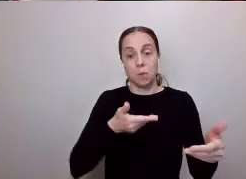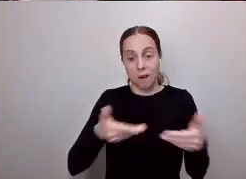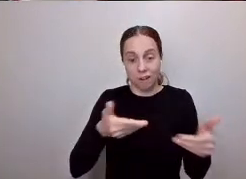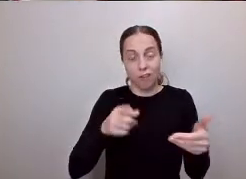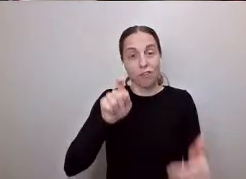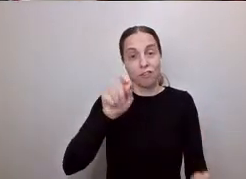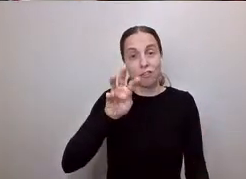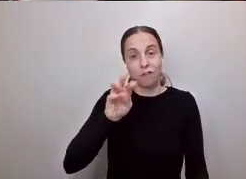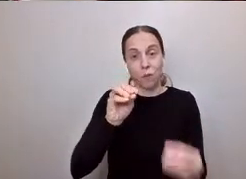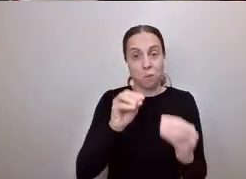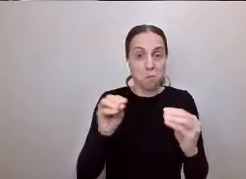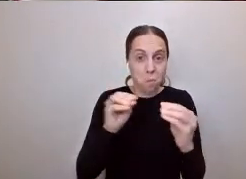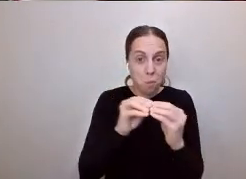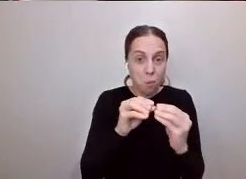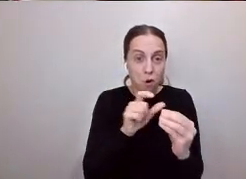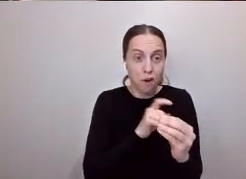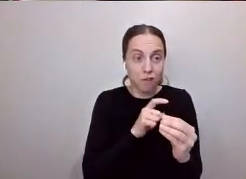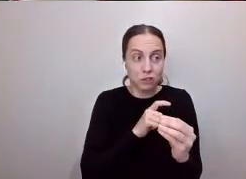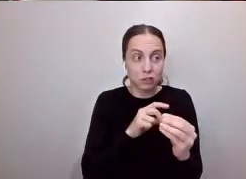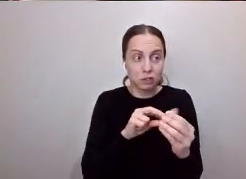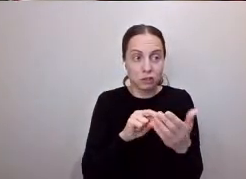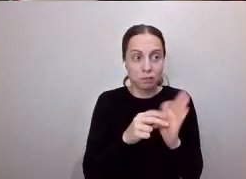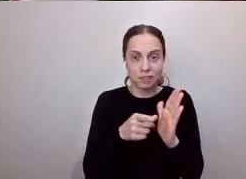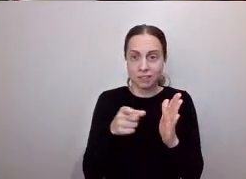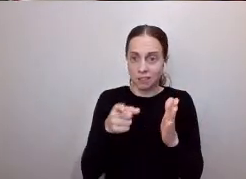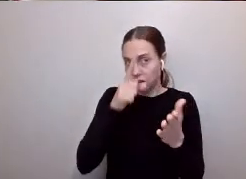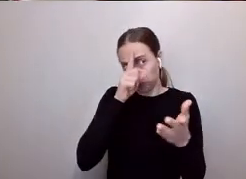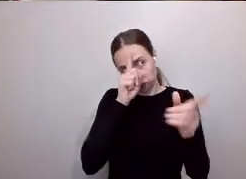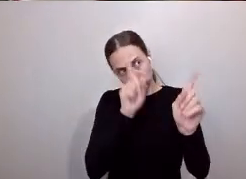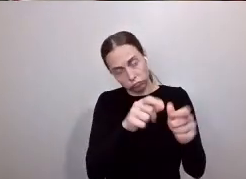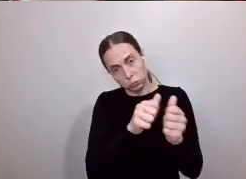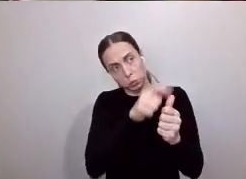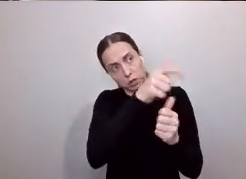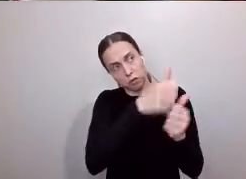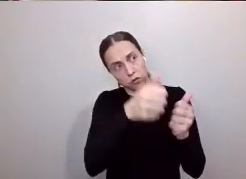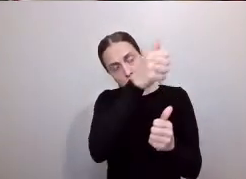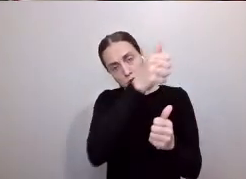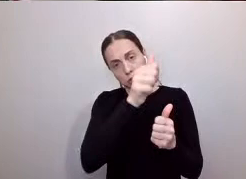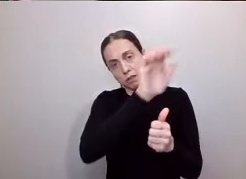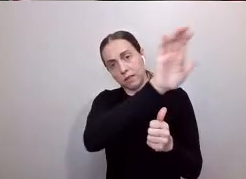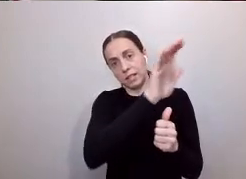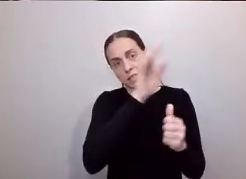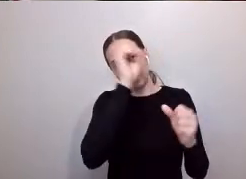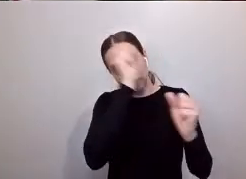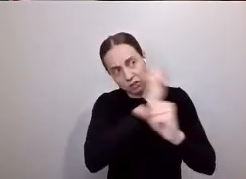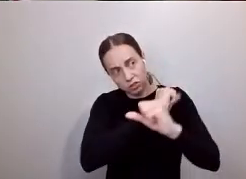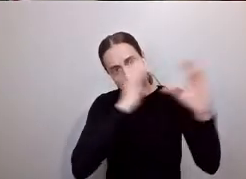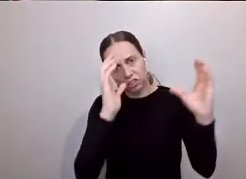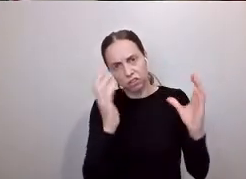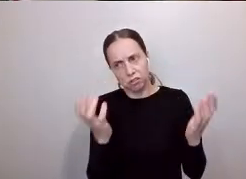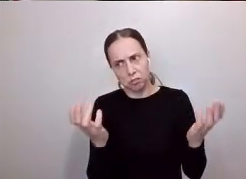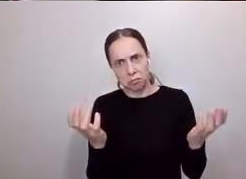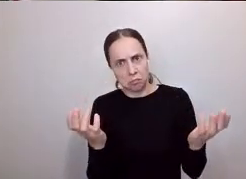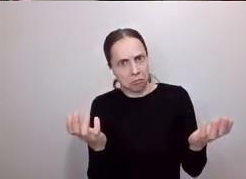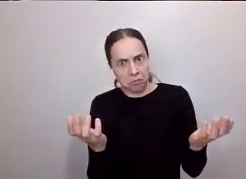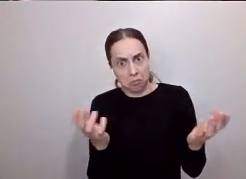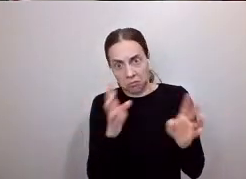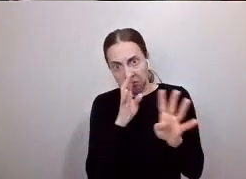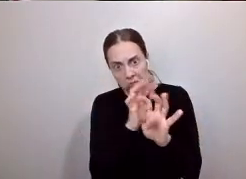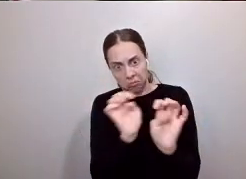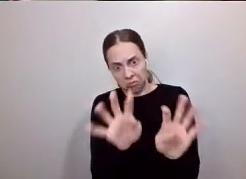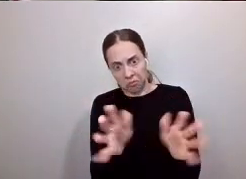we don't know if they align with the chief's, every single one of them aligns with the chief's vision. We don't know if they're walking in committed